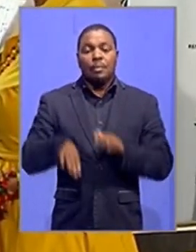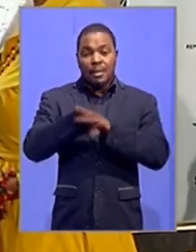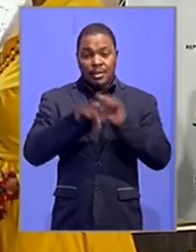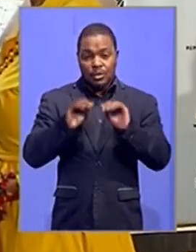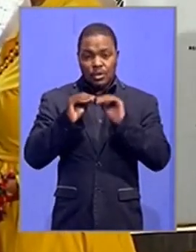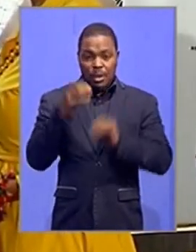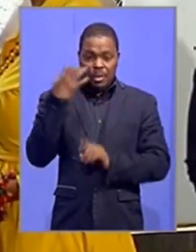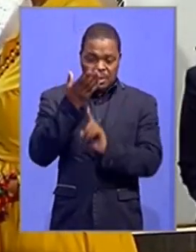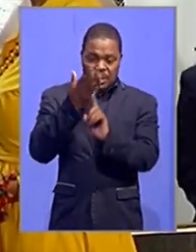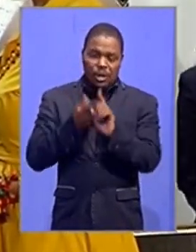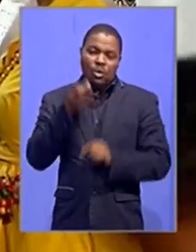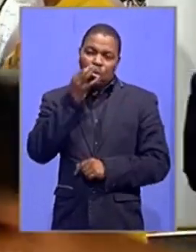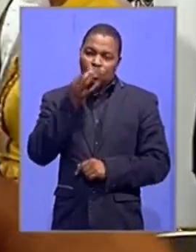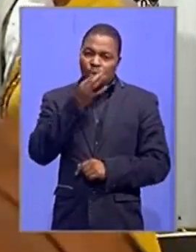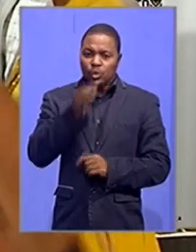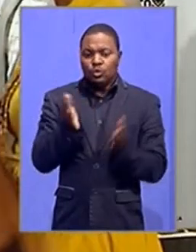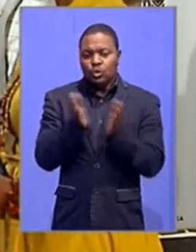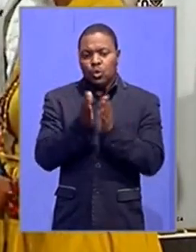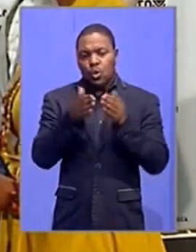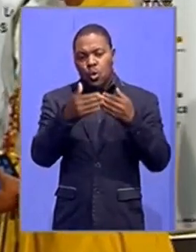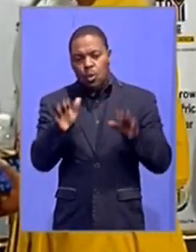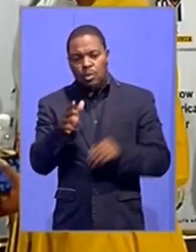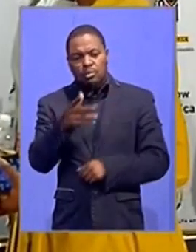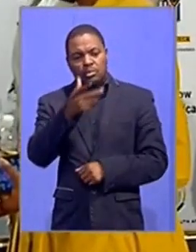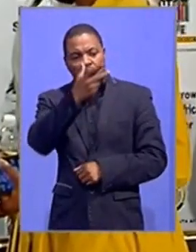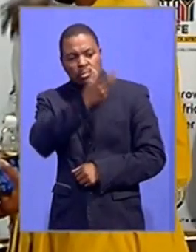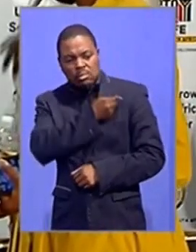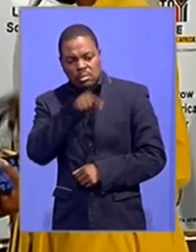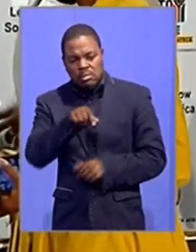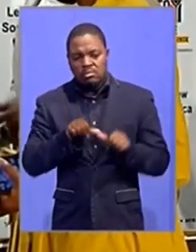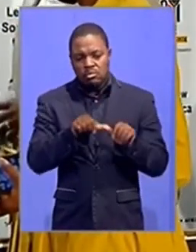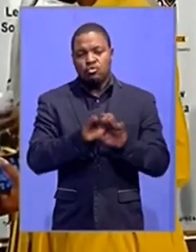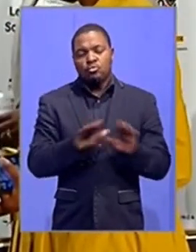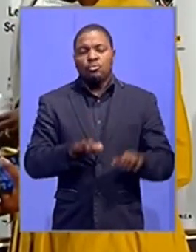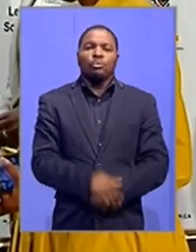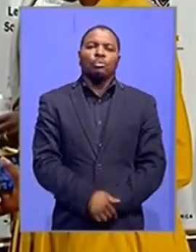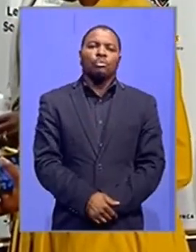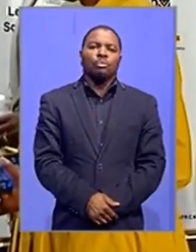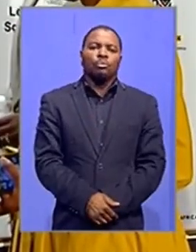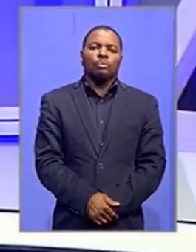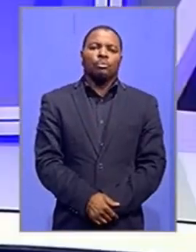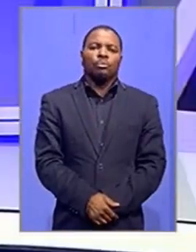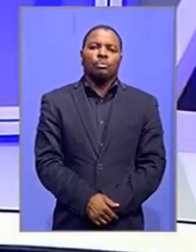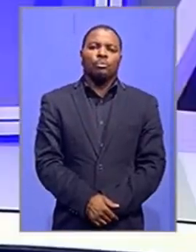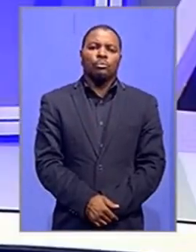ga dikolo di bulwa gore ga di kitla di dirisa moento wa COVID-19.